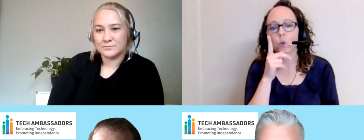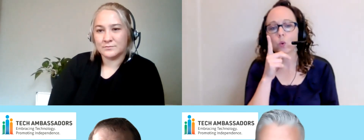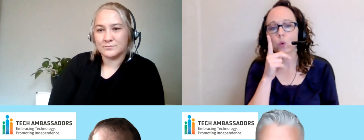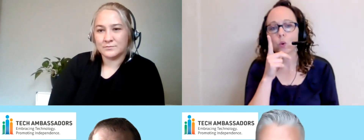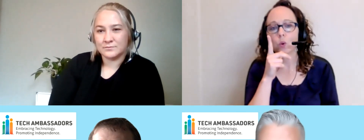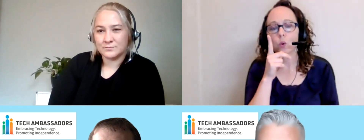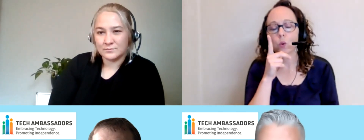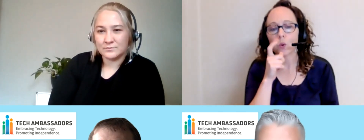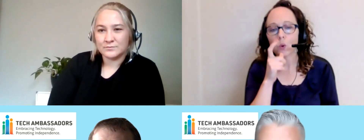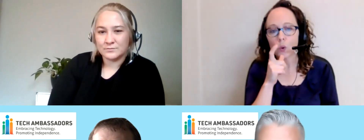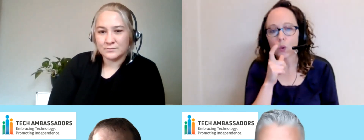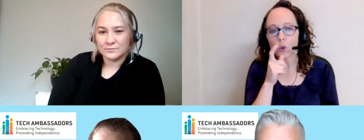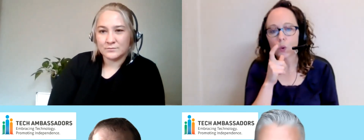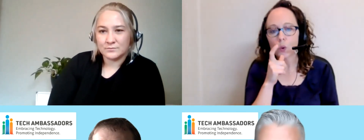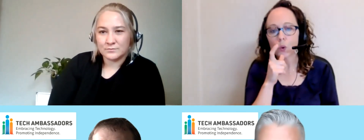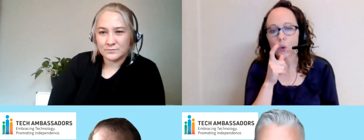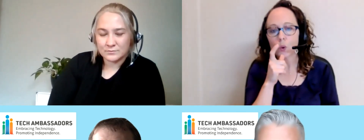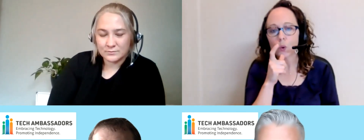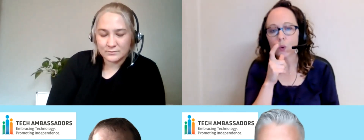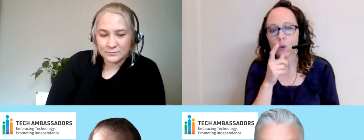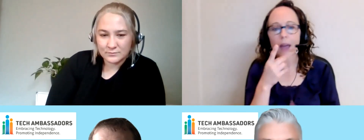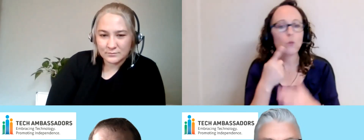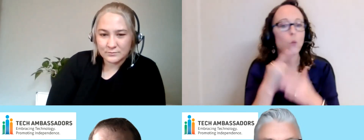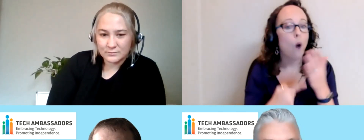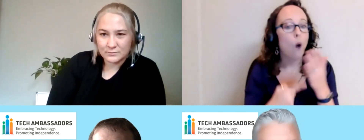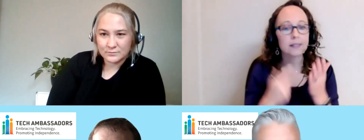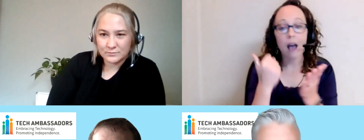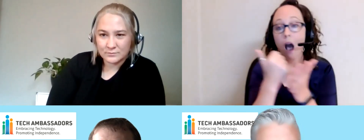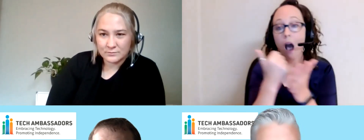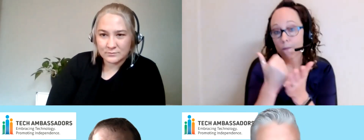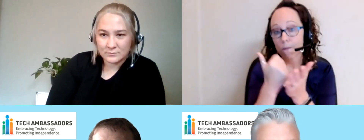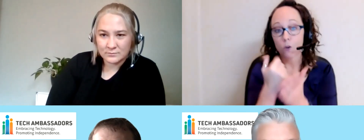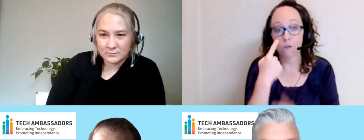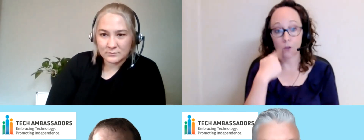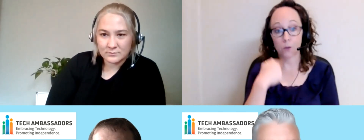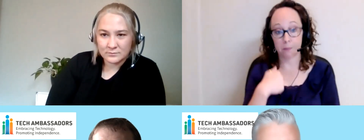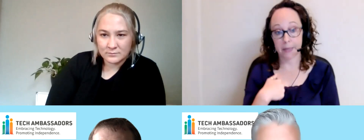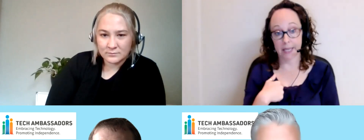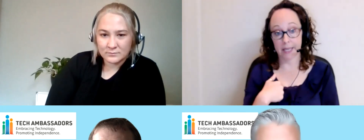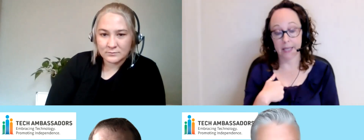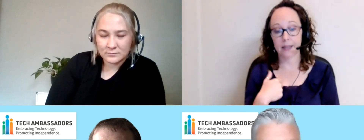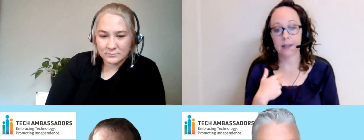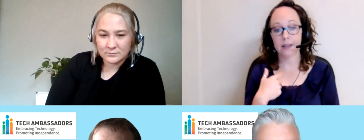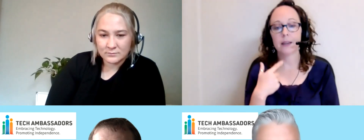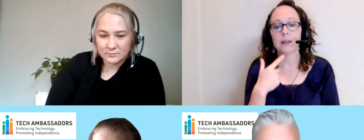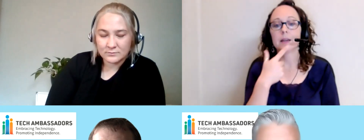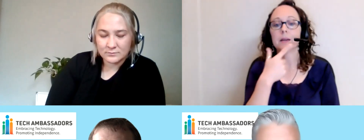me because I want to figure out